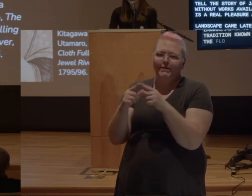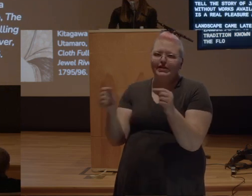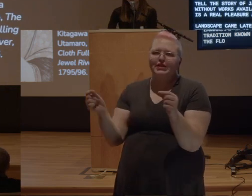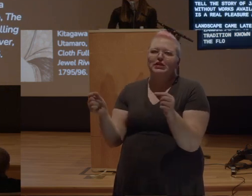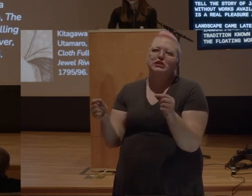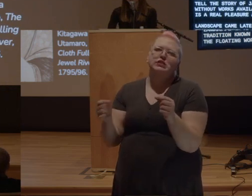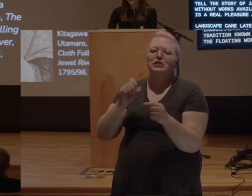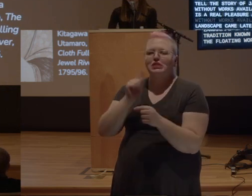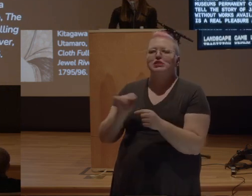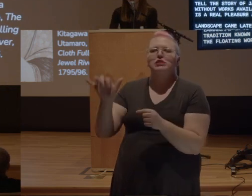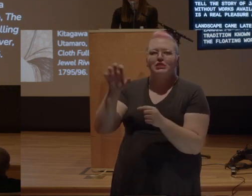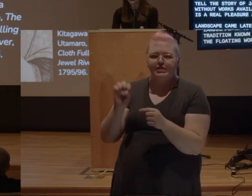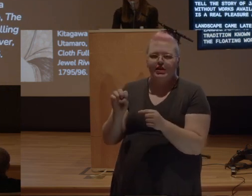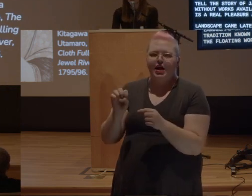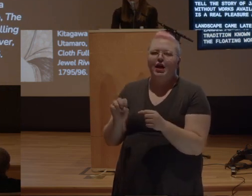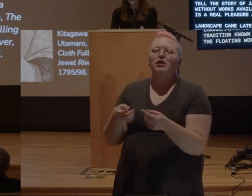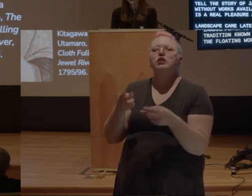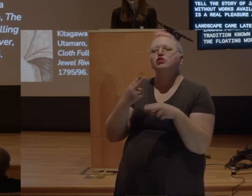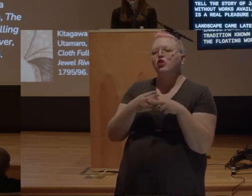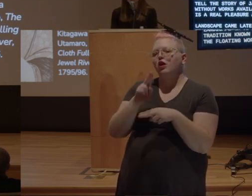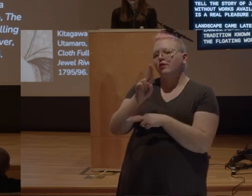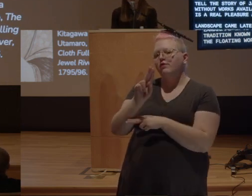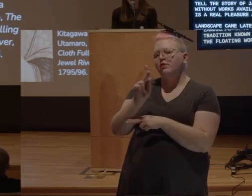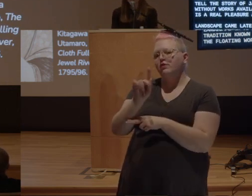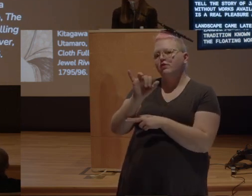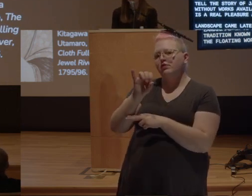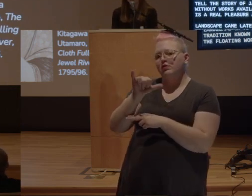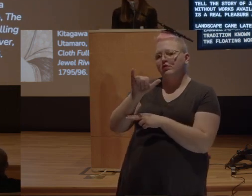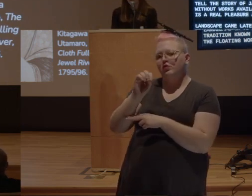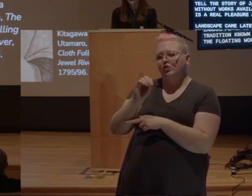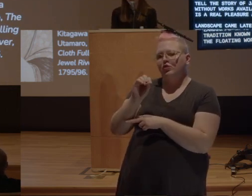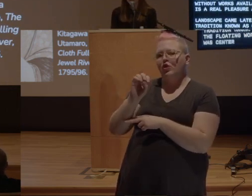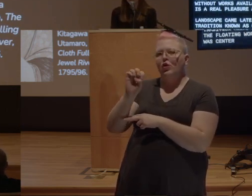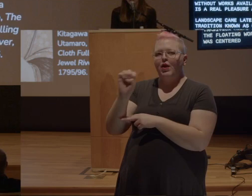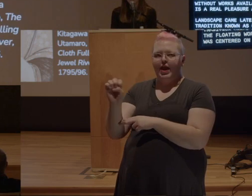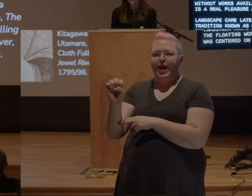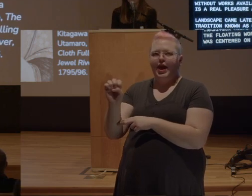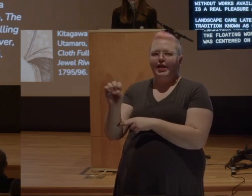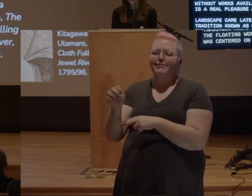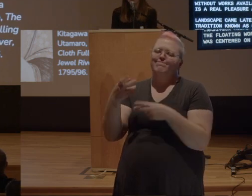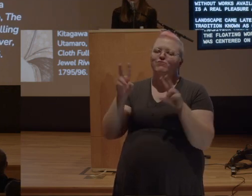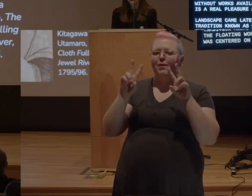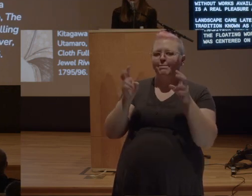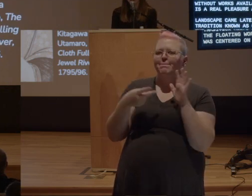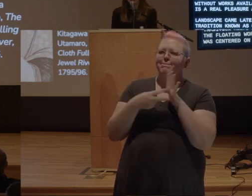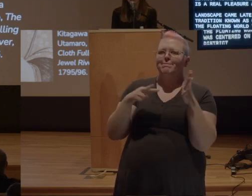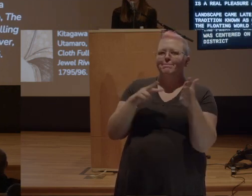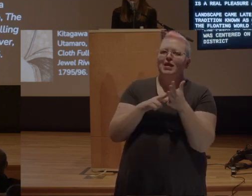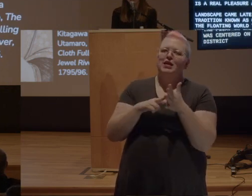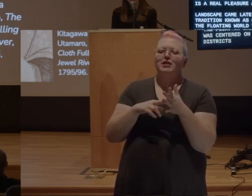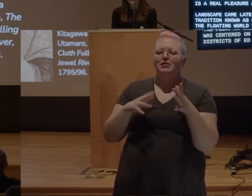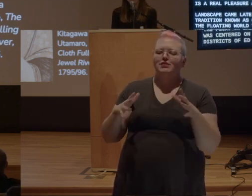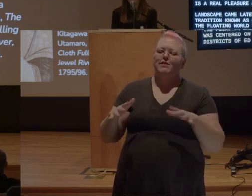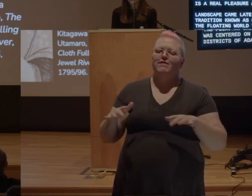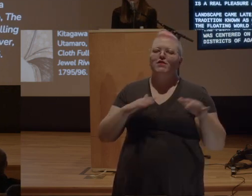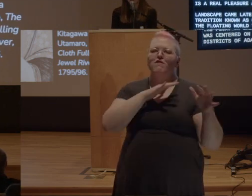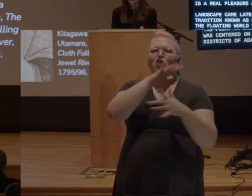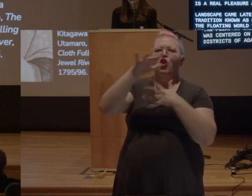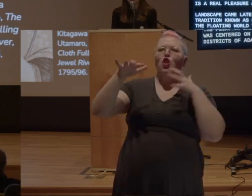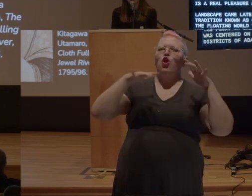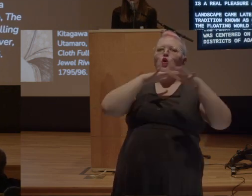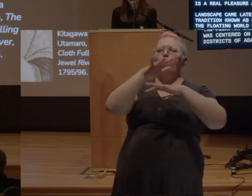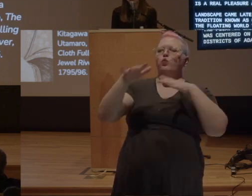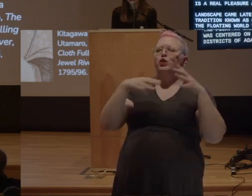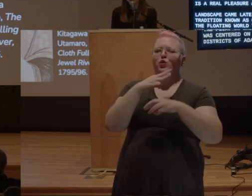world. The so-called floating world was centered on the theater and red light districts of Edo and other major